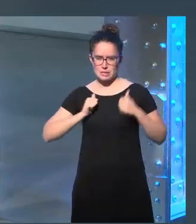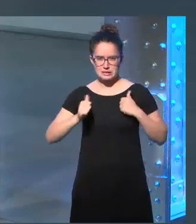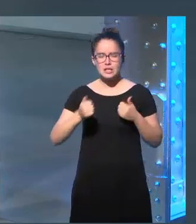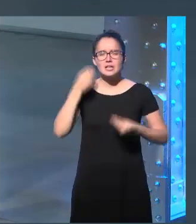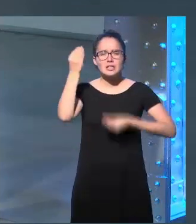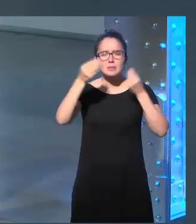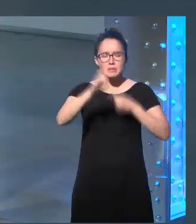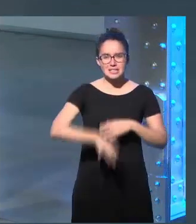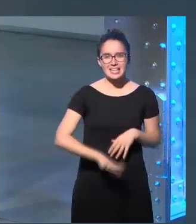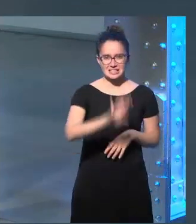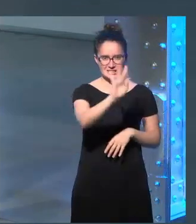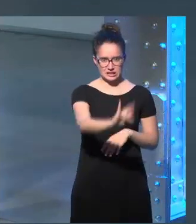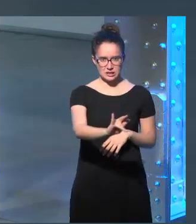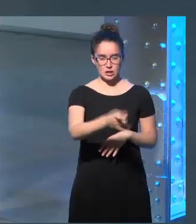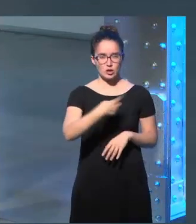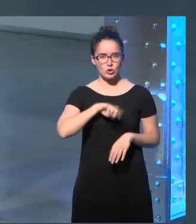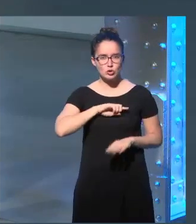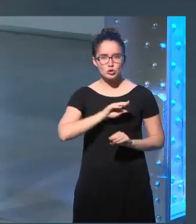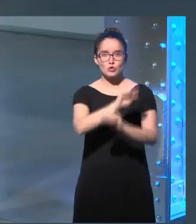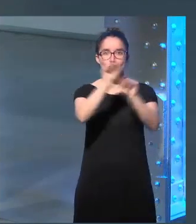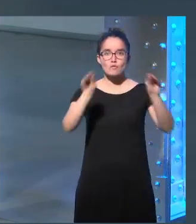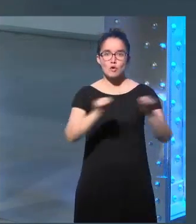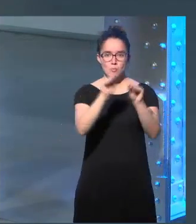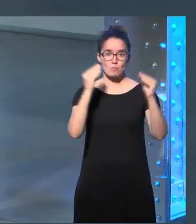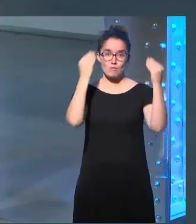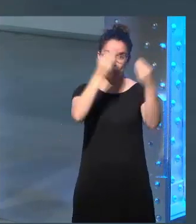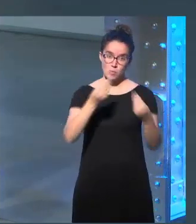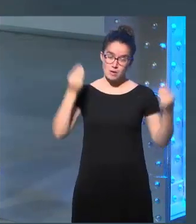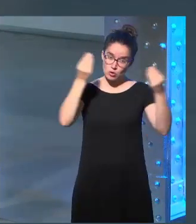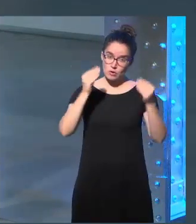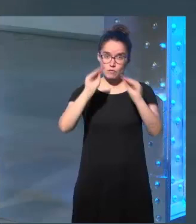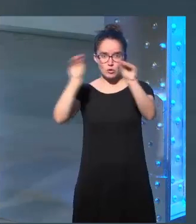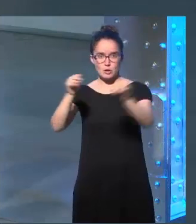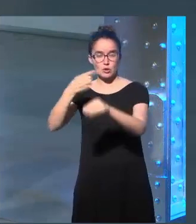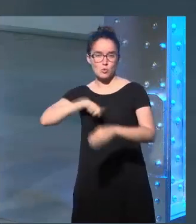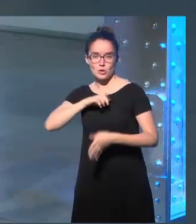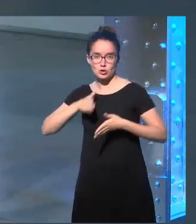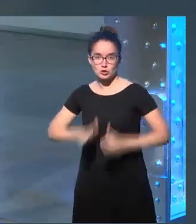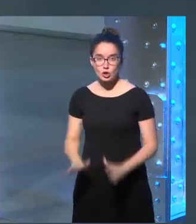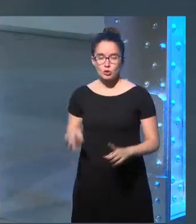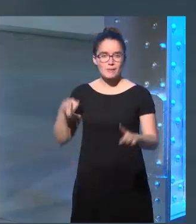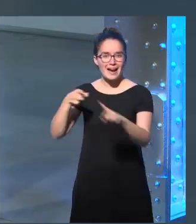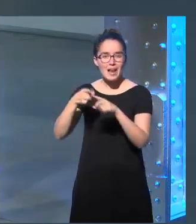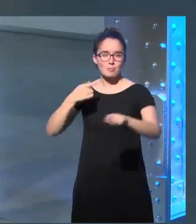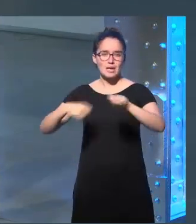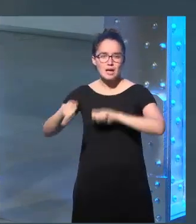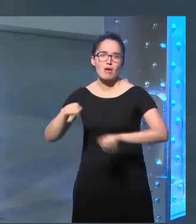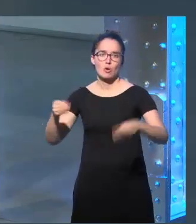young people to the older people, thinks that we are training our